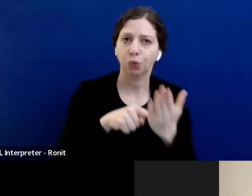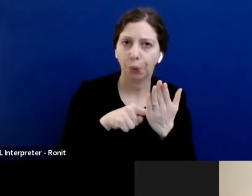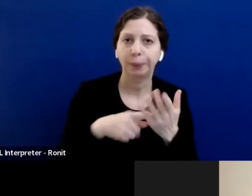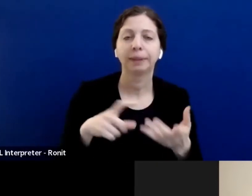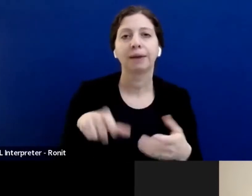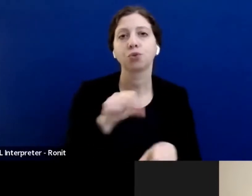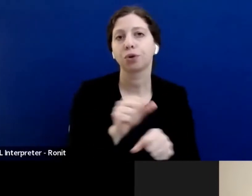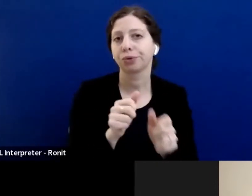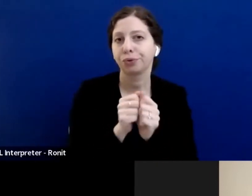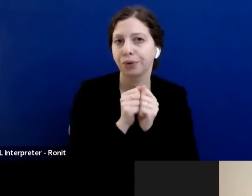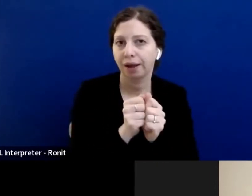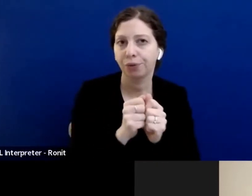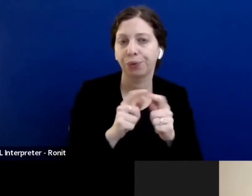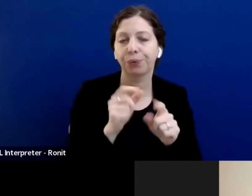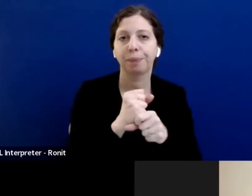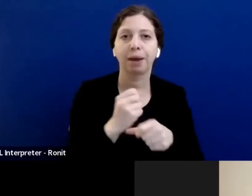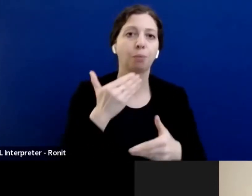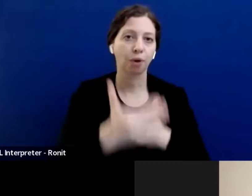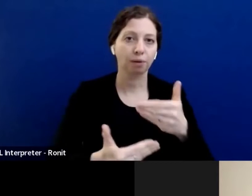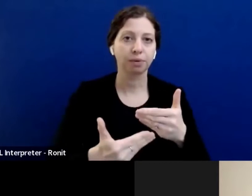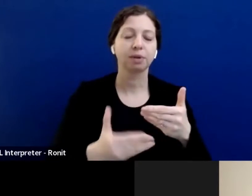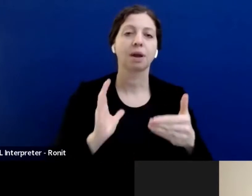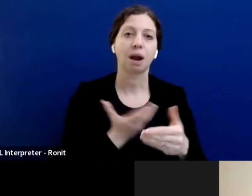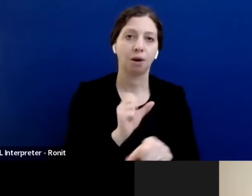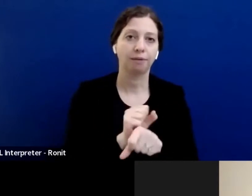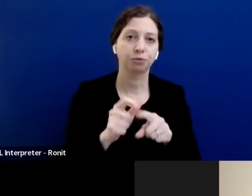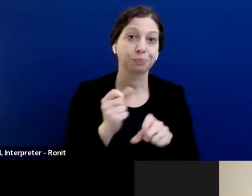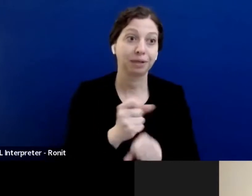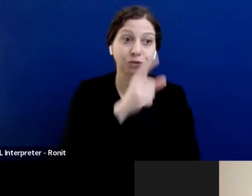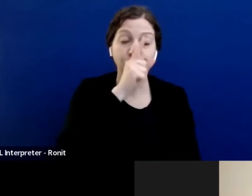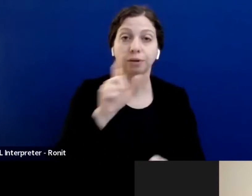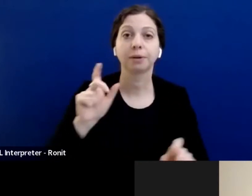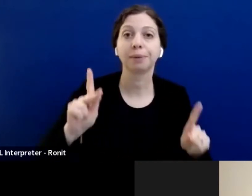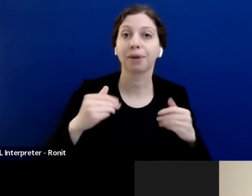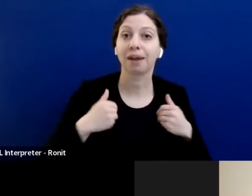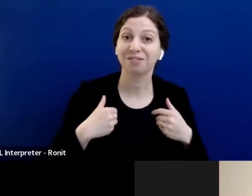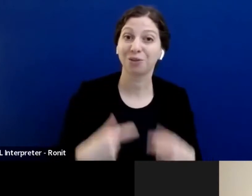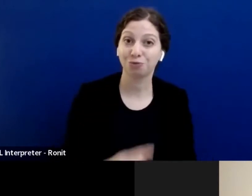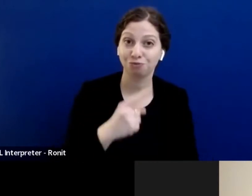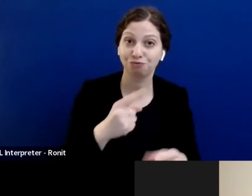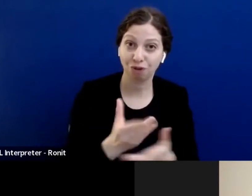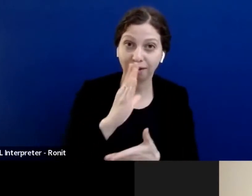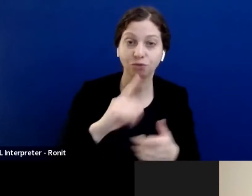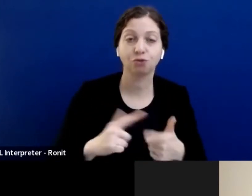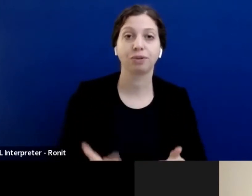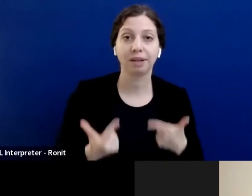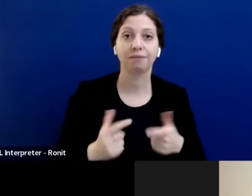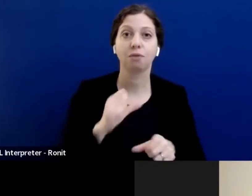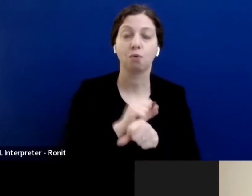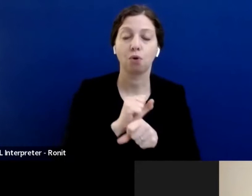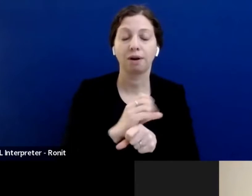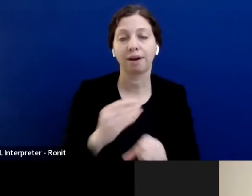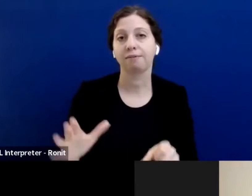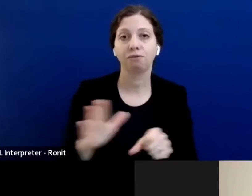work together to make progress in our efforts to make sure people have the right to live, work, and fully